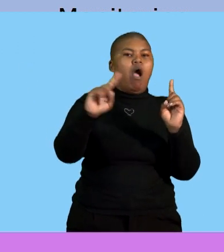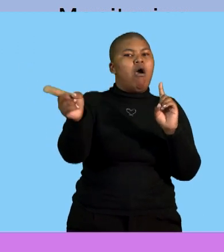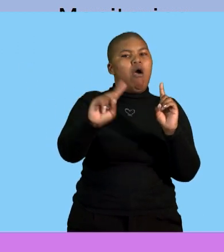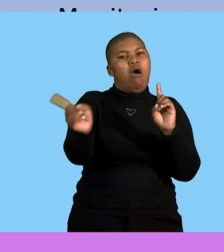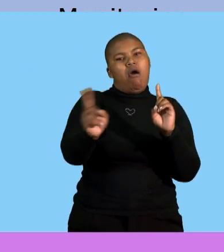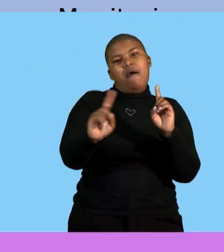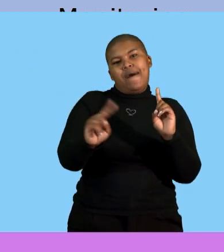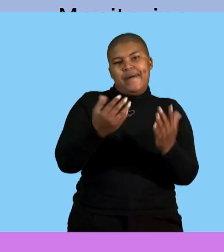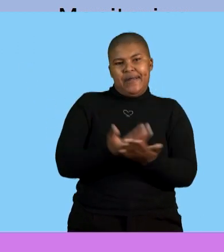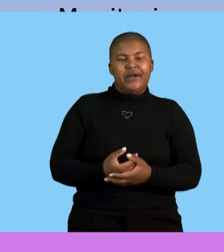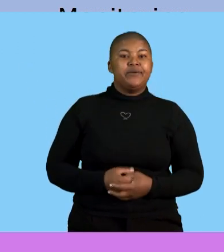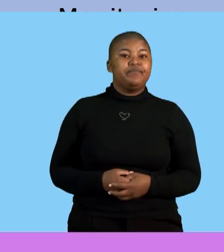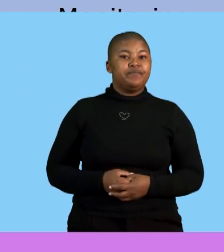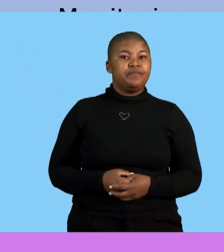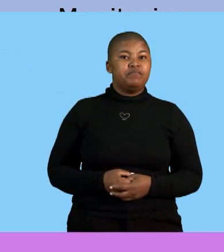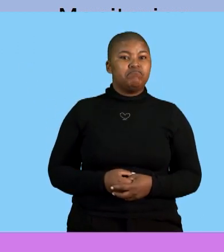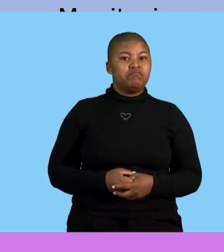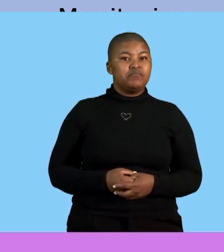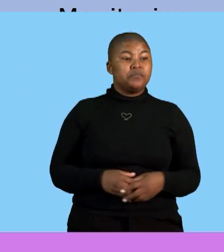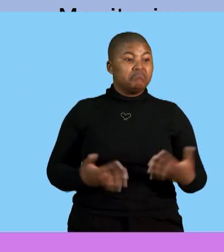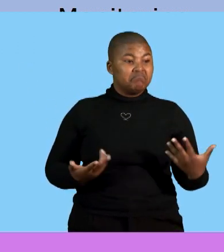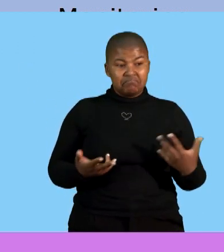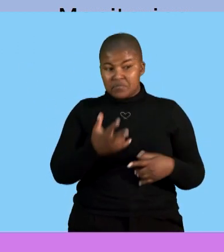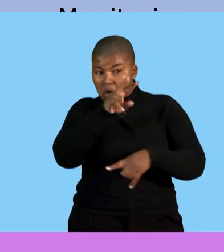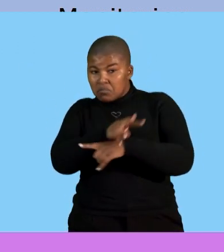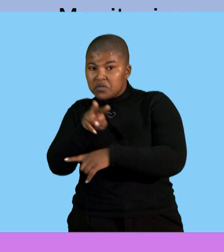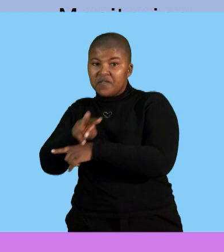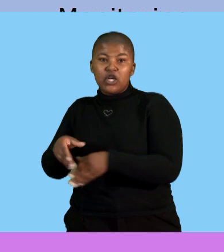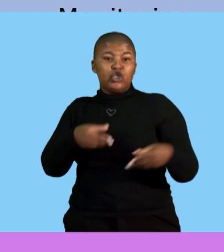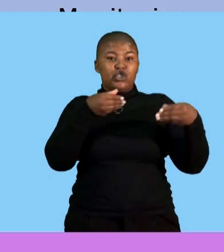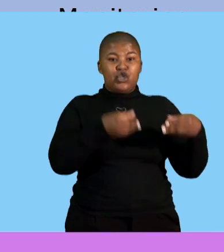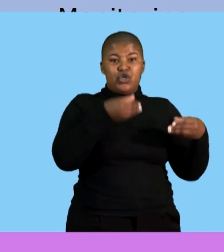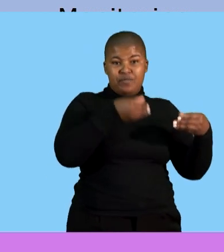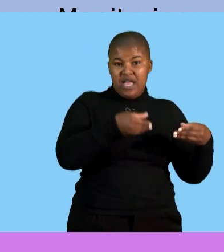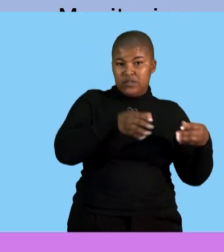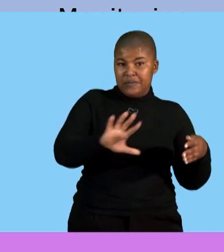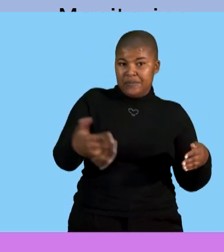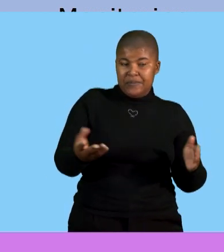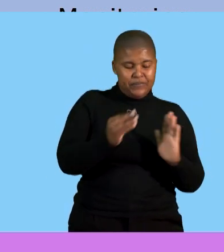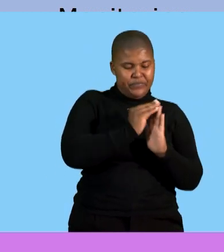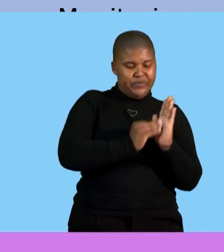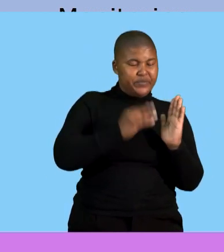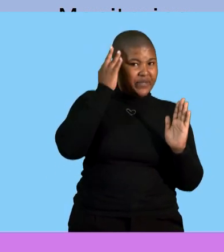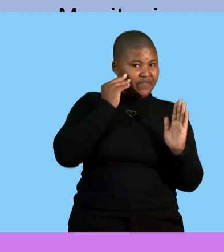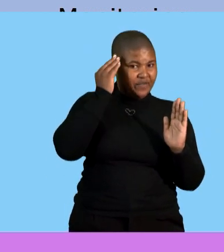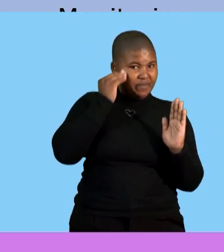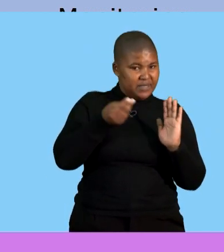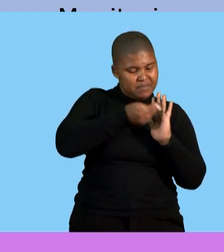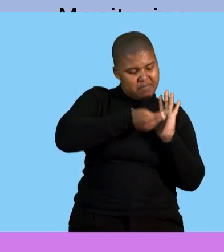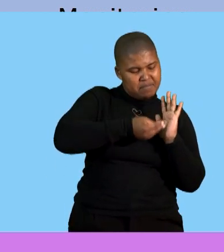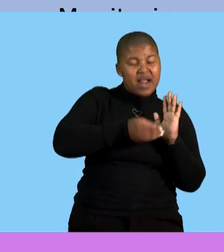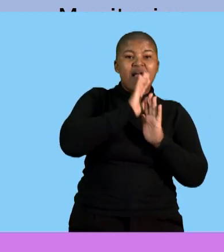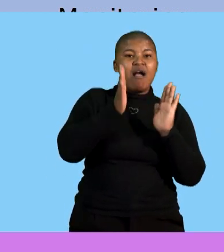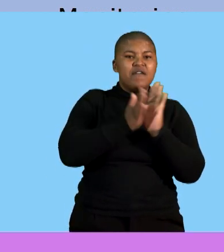a response. Could be an observation, documents and records whereby all that have arrived late will be recorded down,